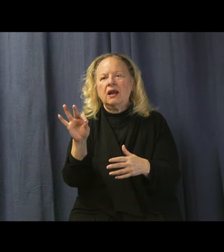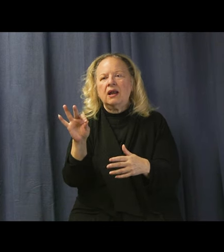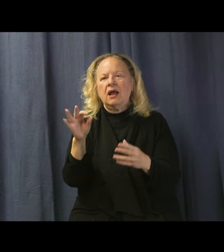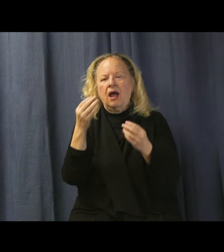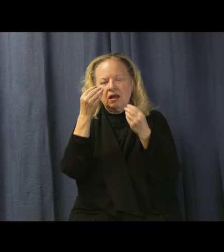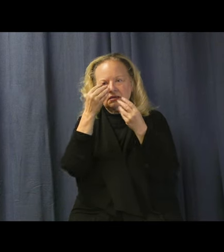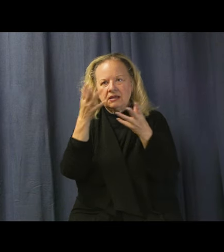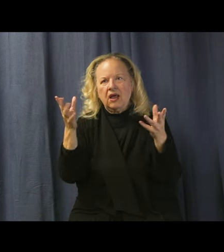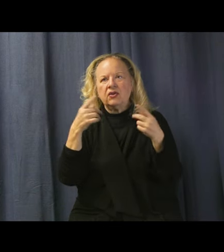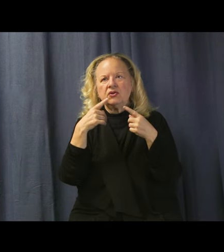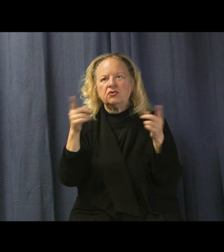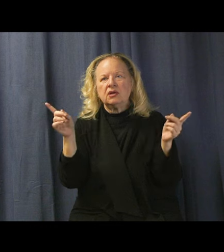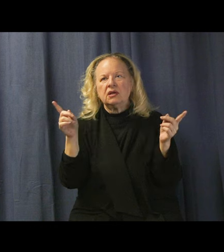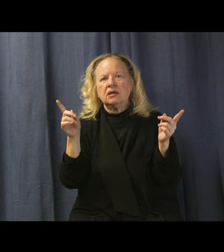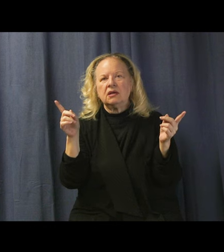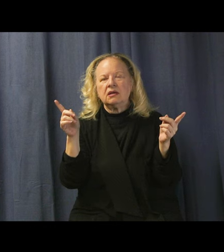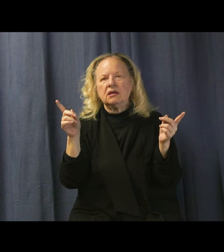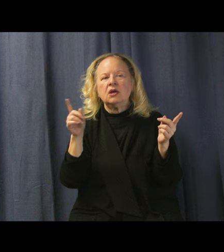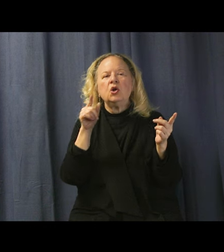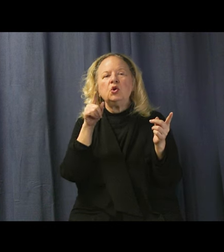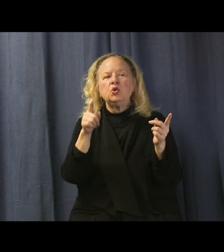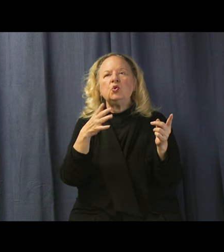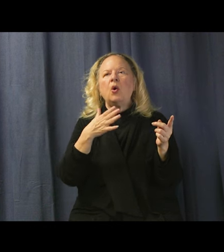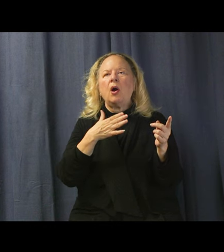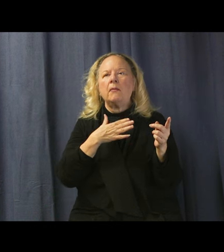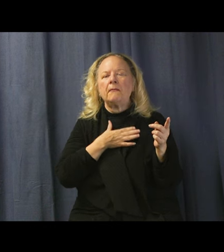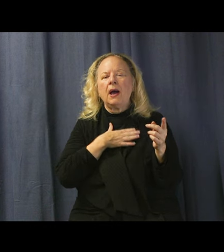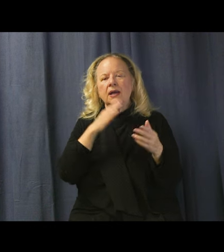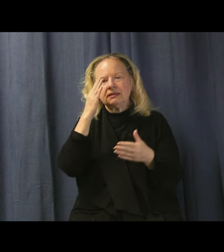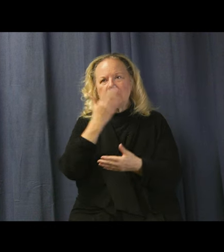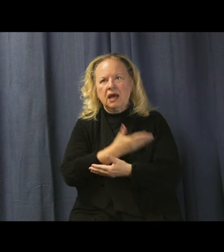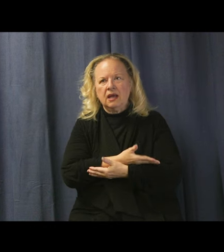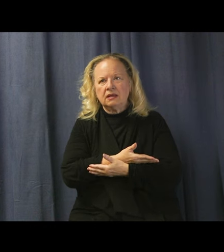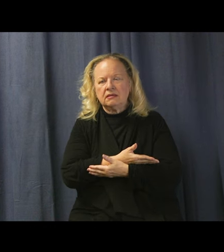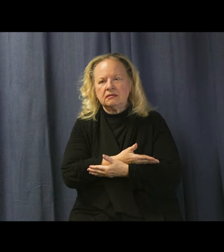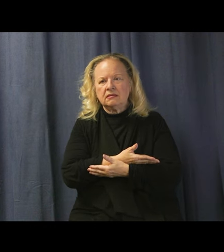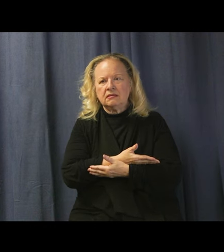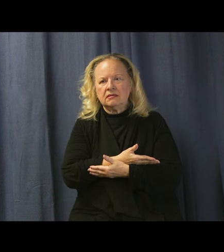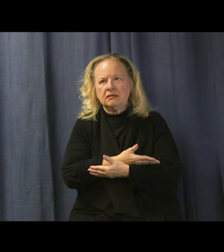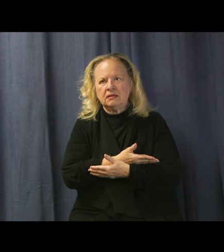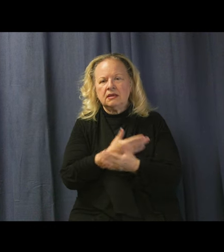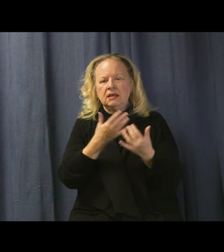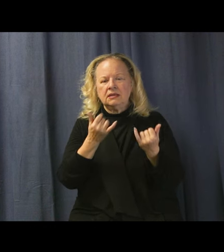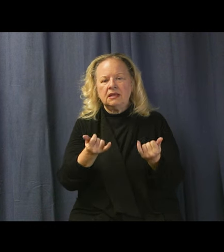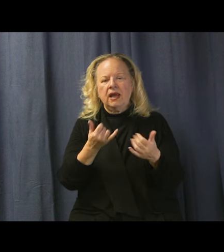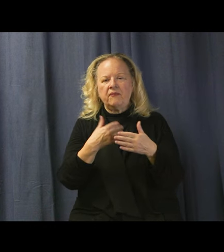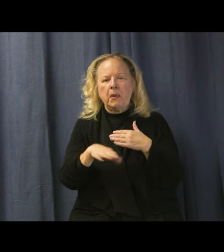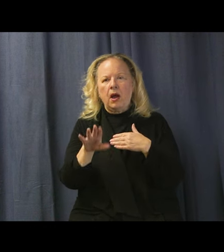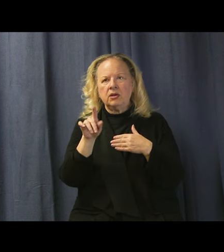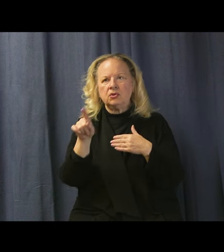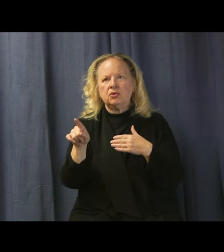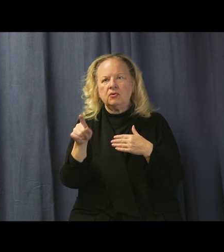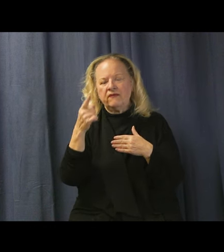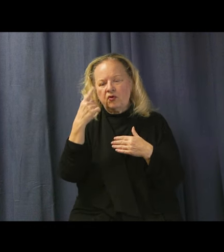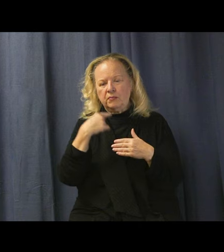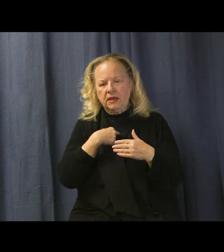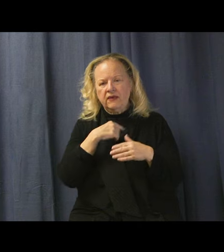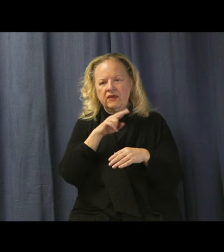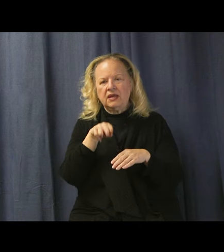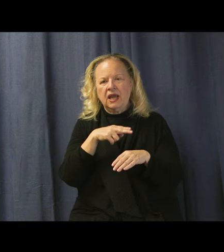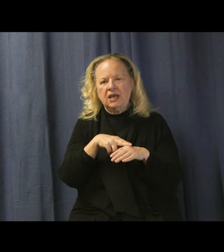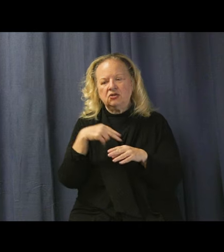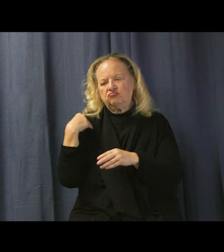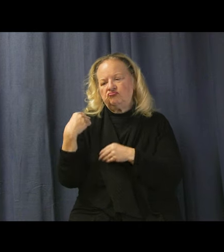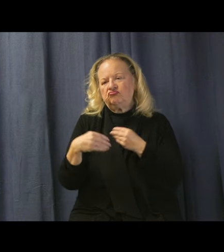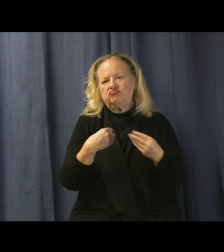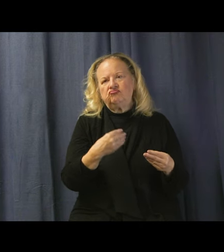the decree. The Lord said to me, you are my son. Now watch. Today I've begotten you. Ask of me, I'll make the nations your heritage,